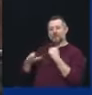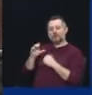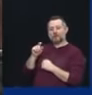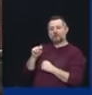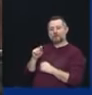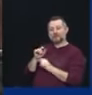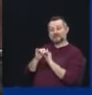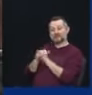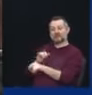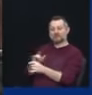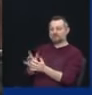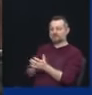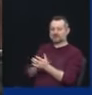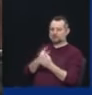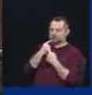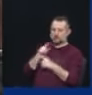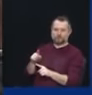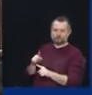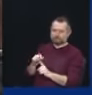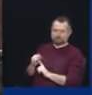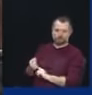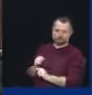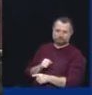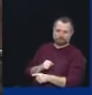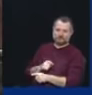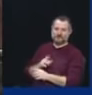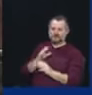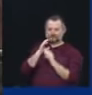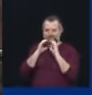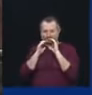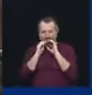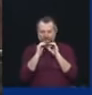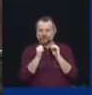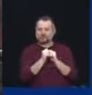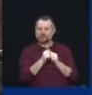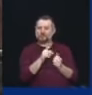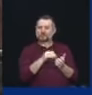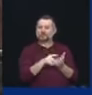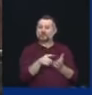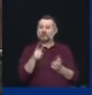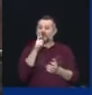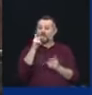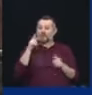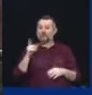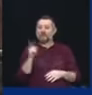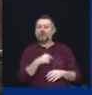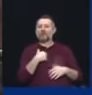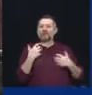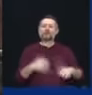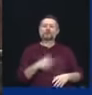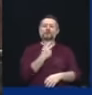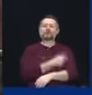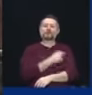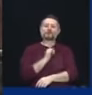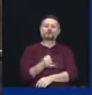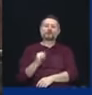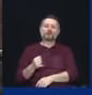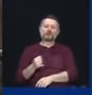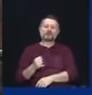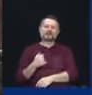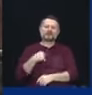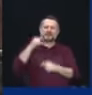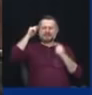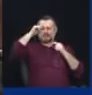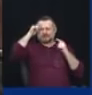healthcare providers. If a person comes in, they said they had a vaccine, they have a serious headache, they